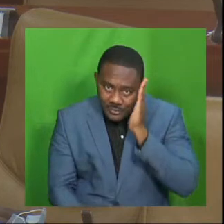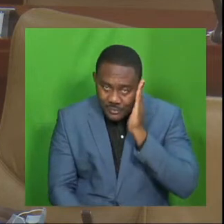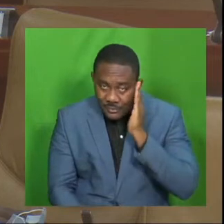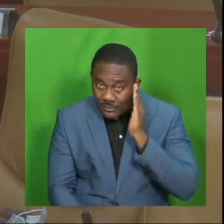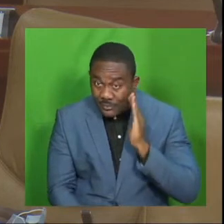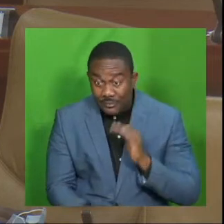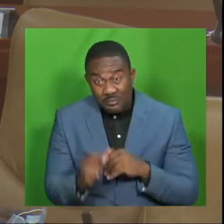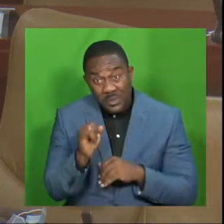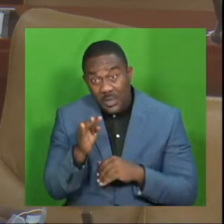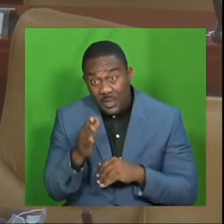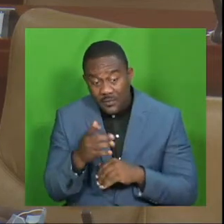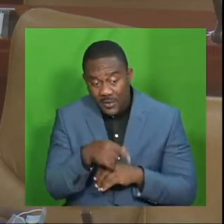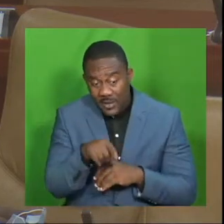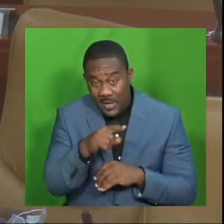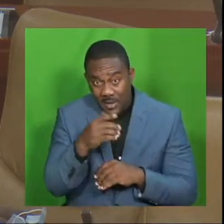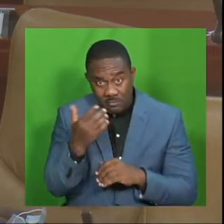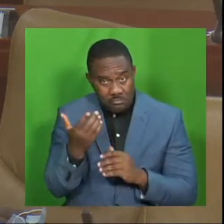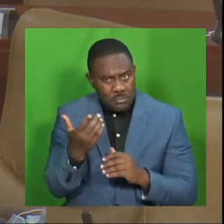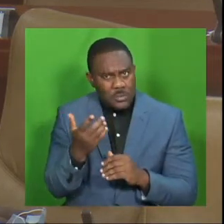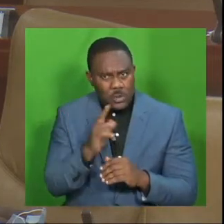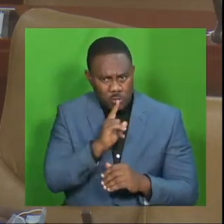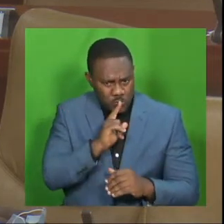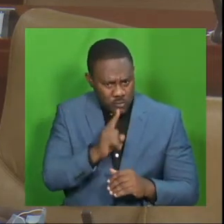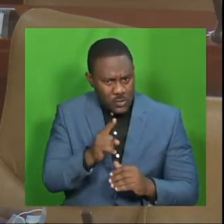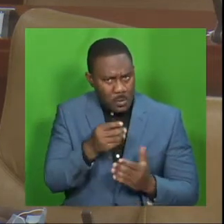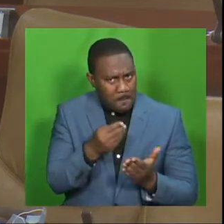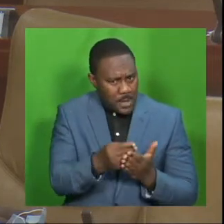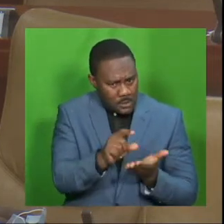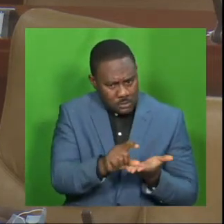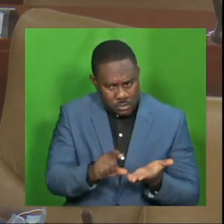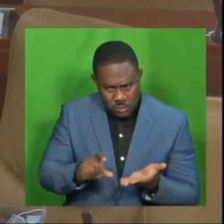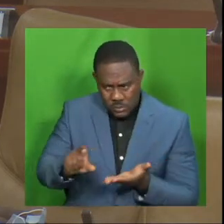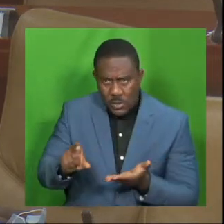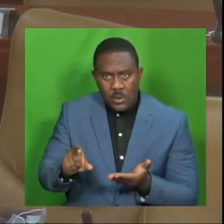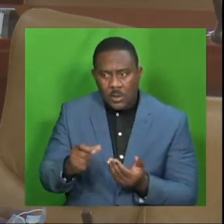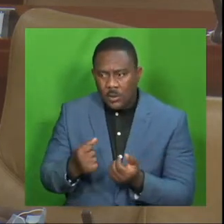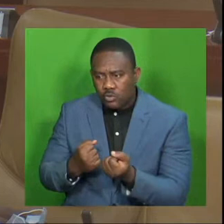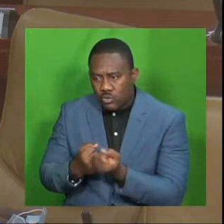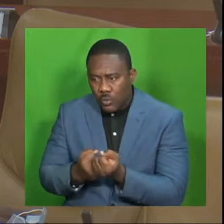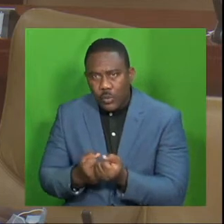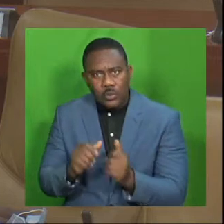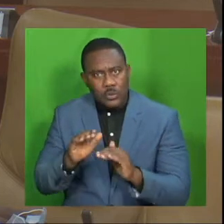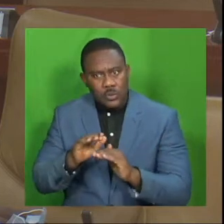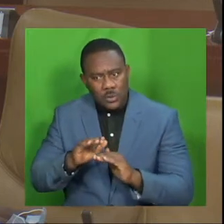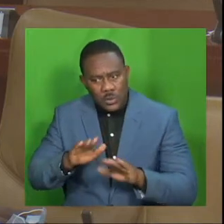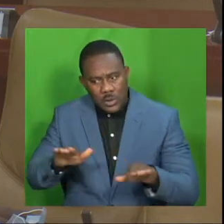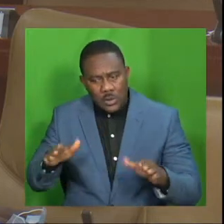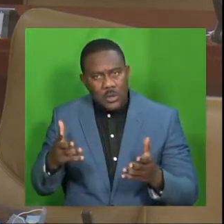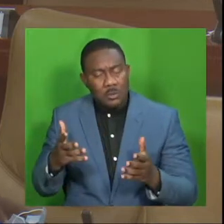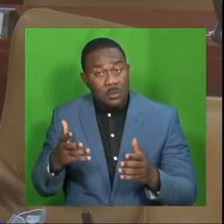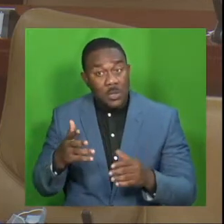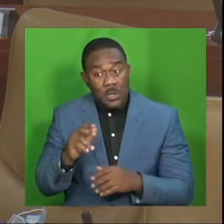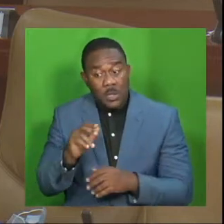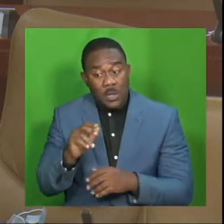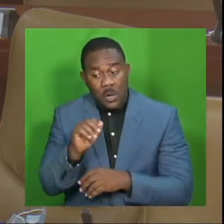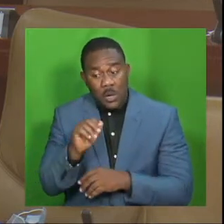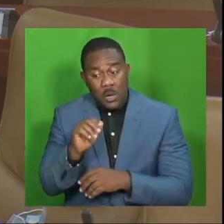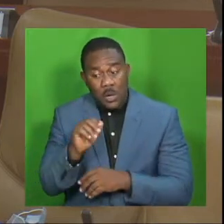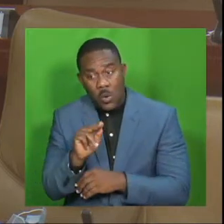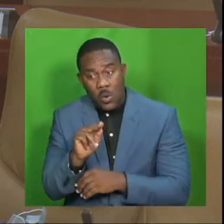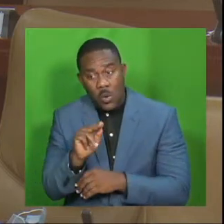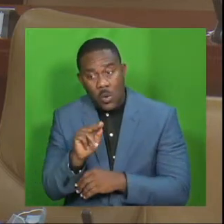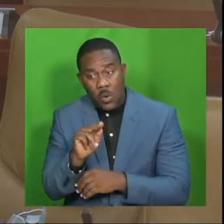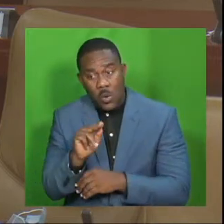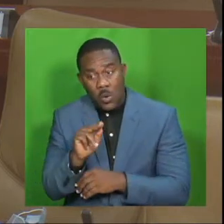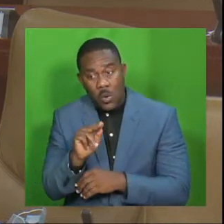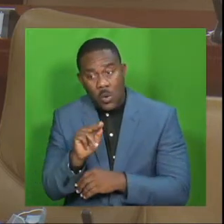they are consciously allocating resources to make sure that children with autism and development challenges